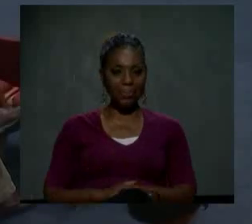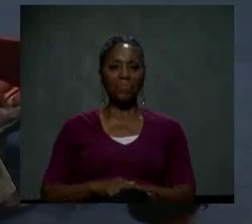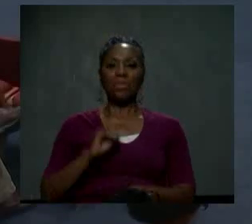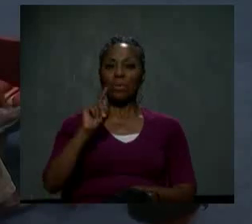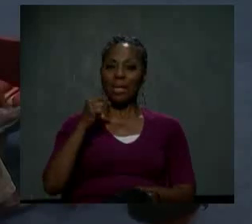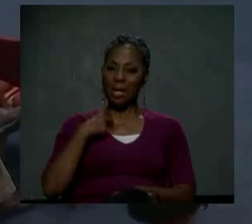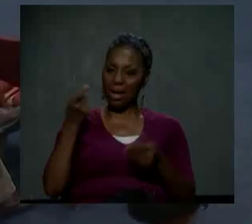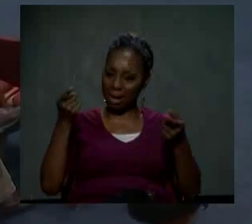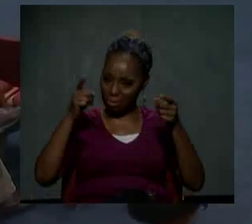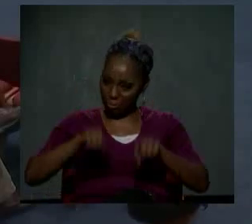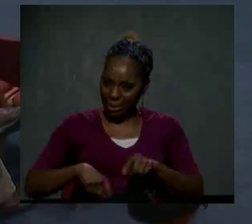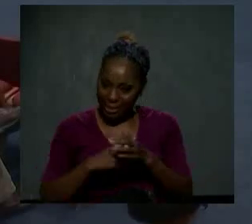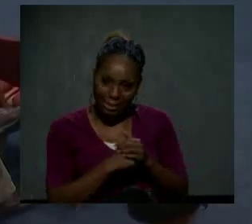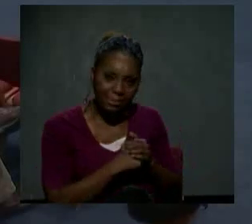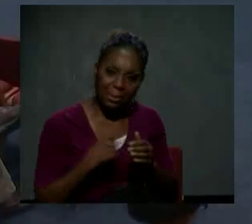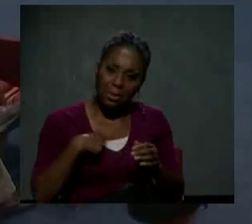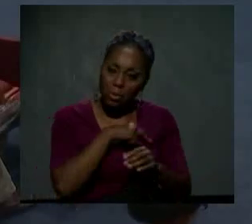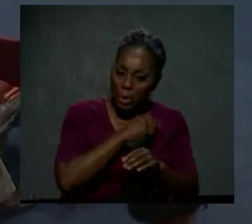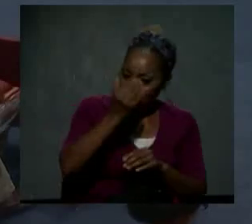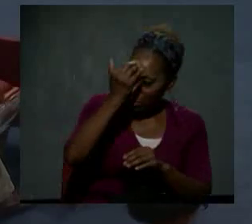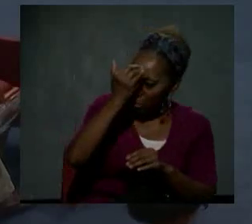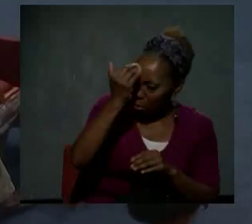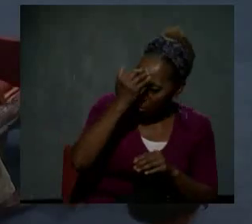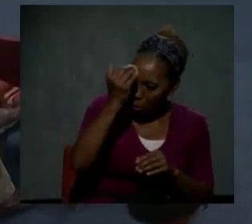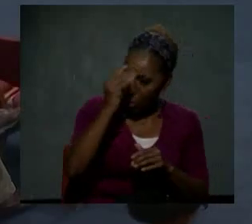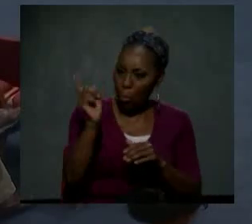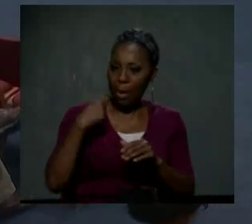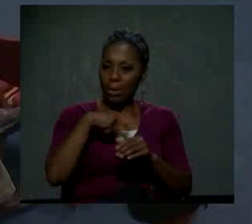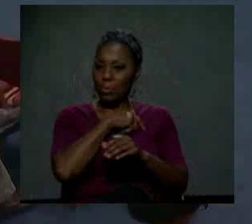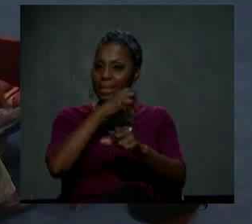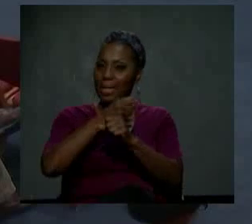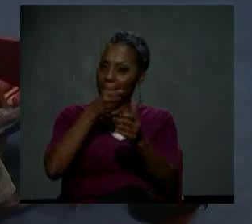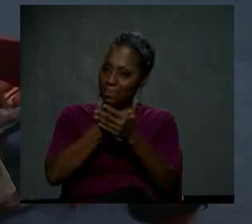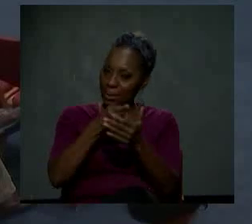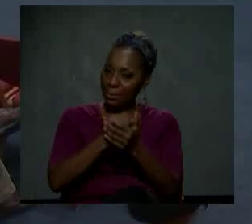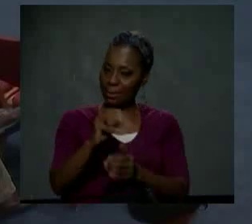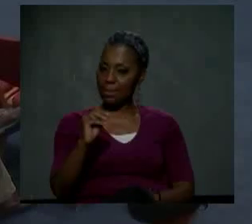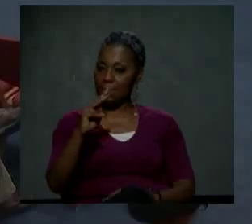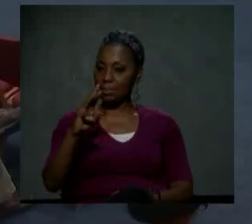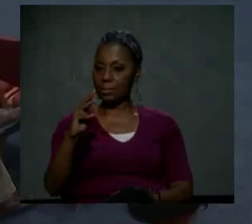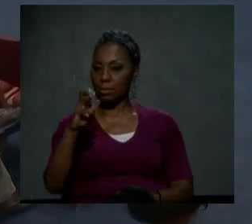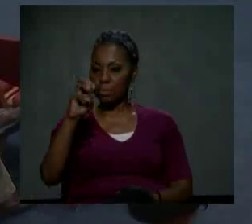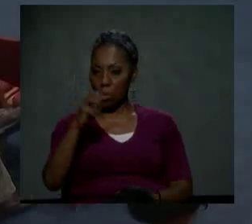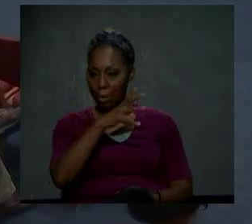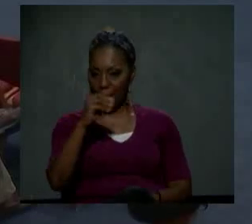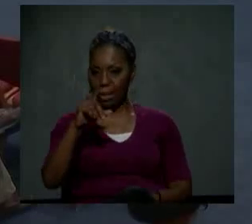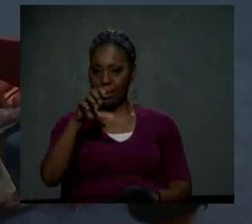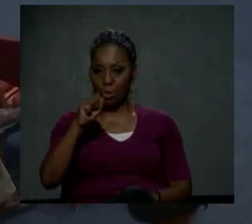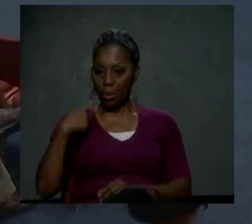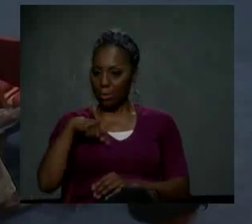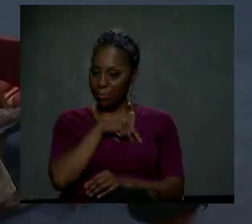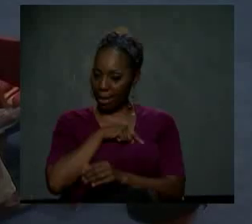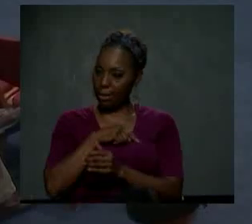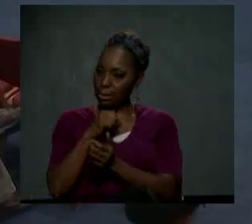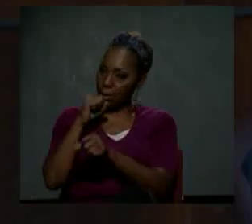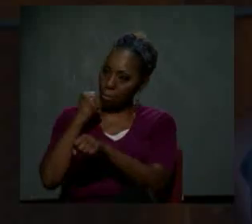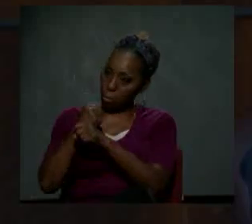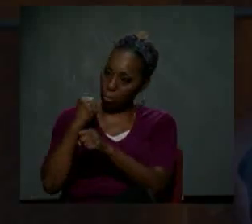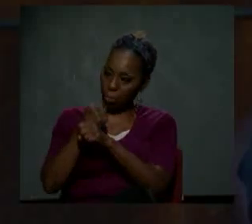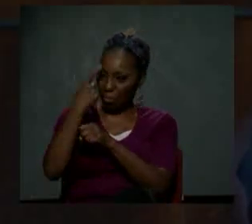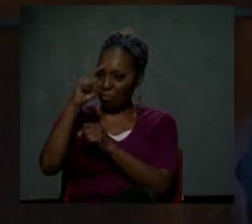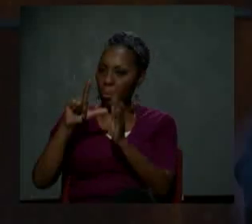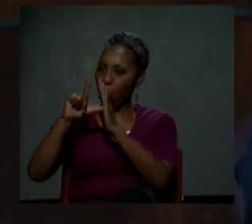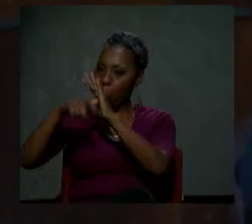I agree with the idea that we need to know where the money's coming from. Mr. Moore and Doris have been working on this for a